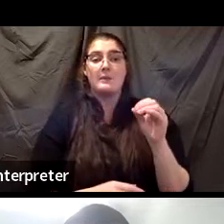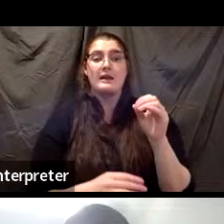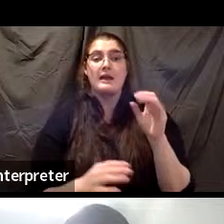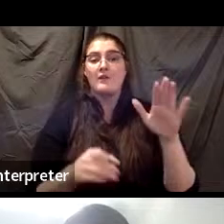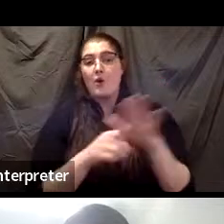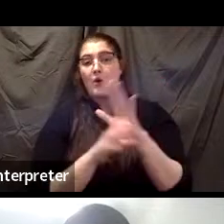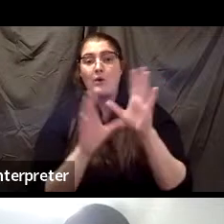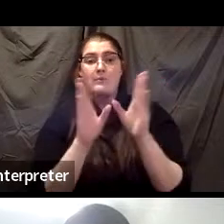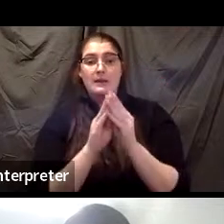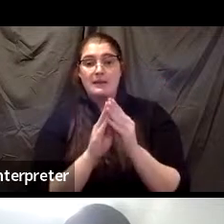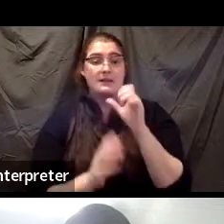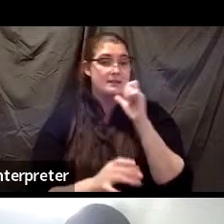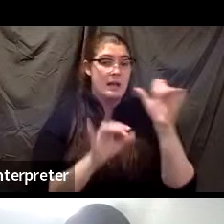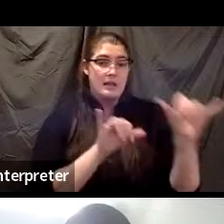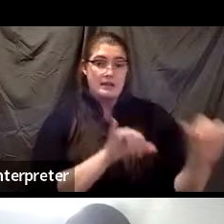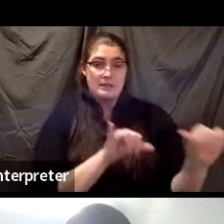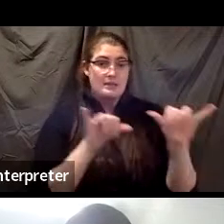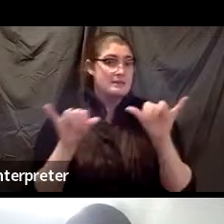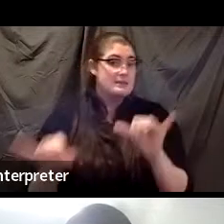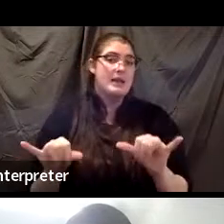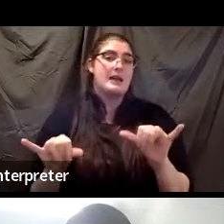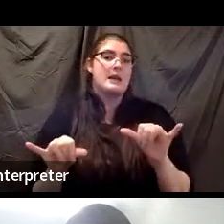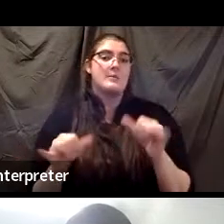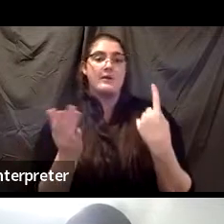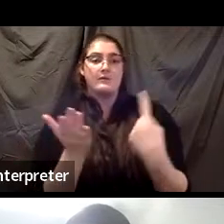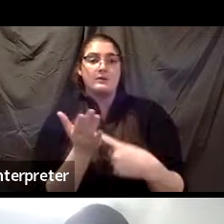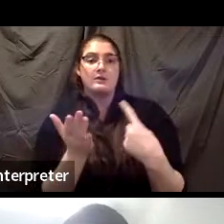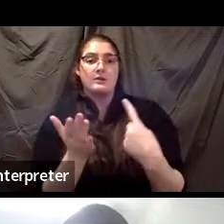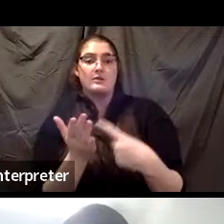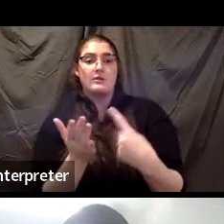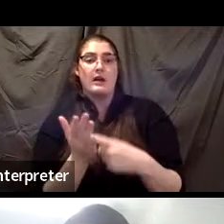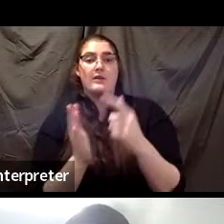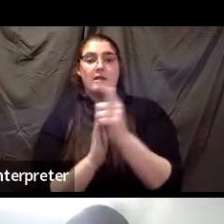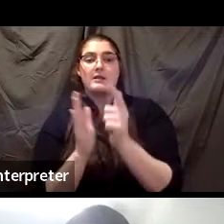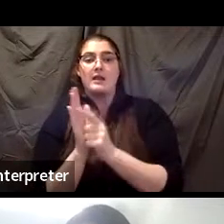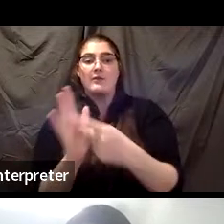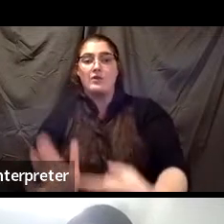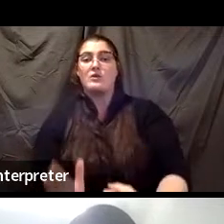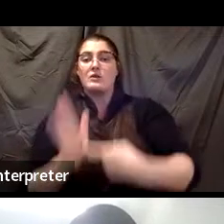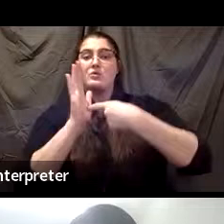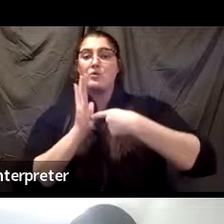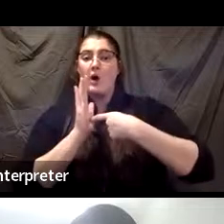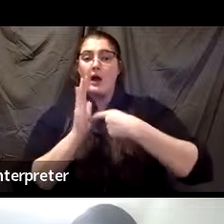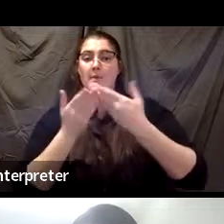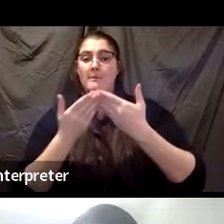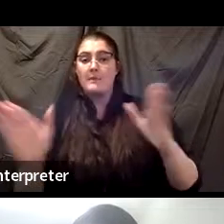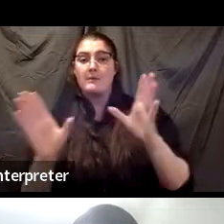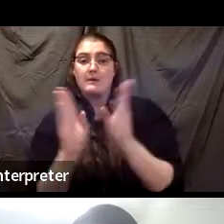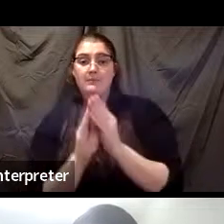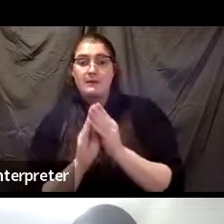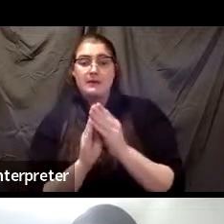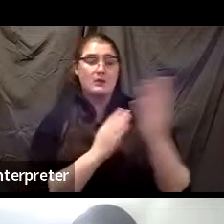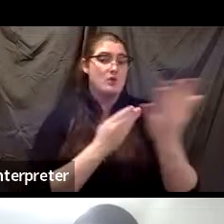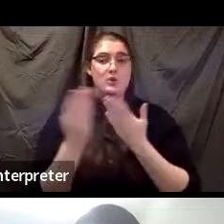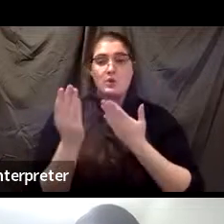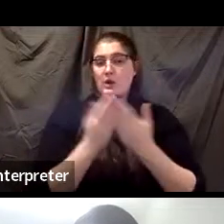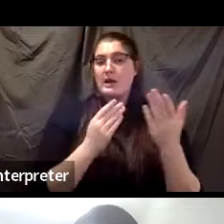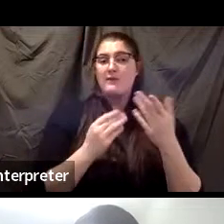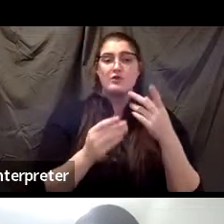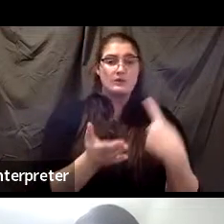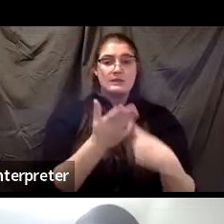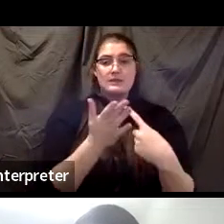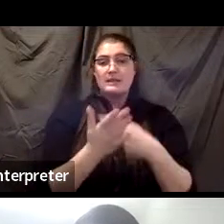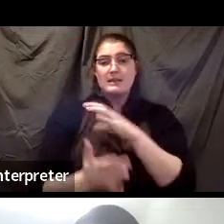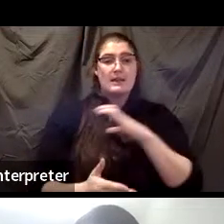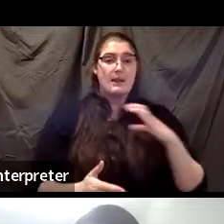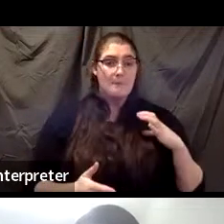as discussing the matter at the lawfully required public meeting. So whatever you discussed at the committee of the whole meeting, I